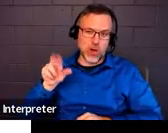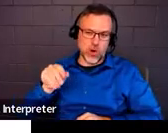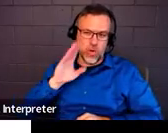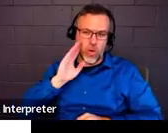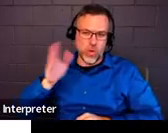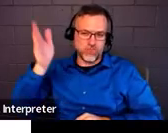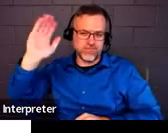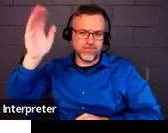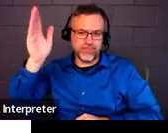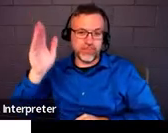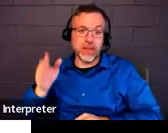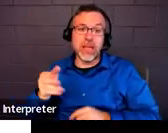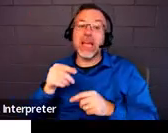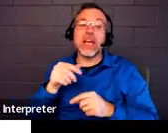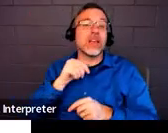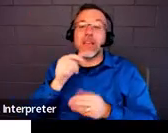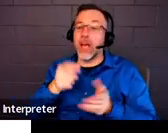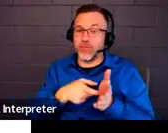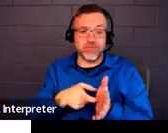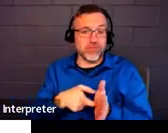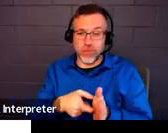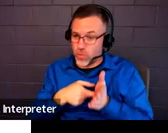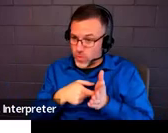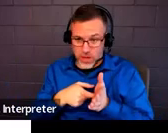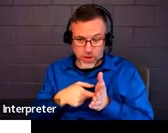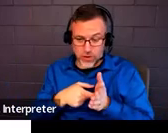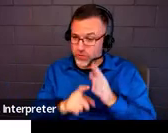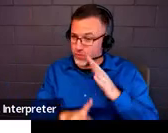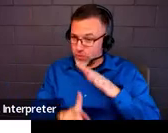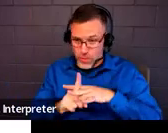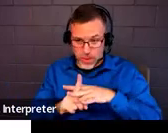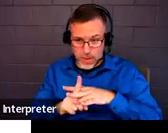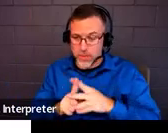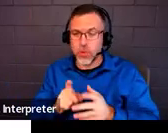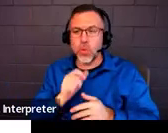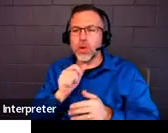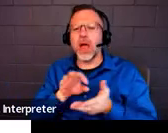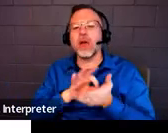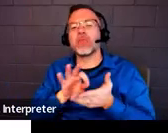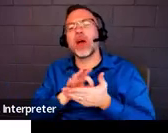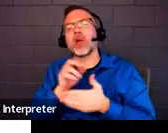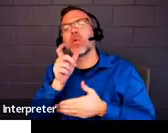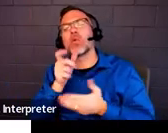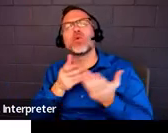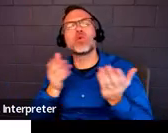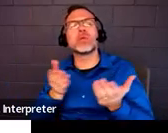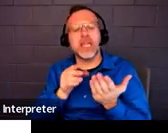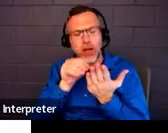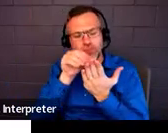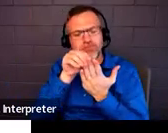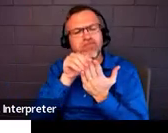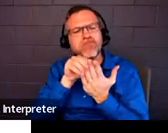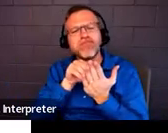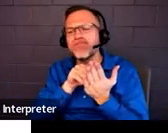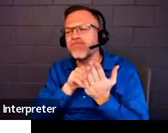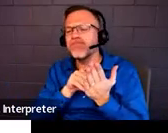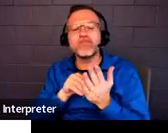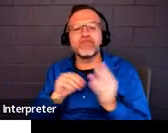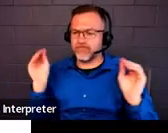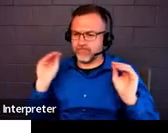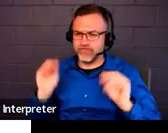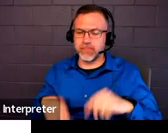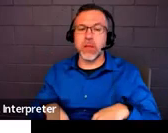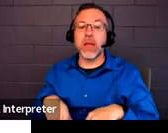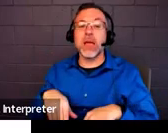Test coordinators are not required to attend. We are not tracking attendance. I will say that the optional Maine